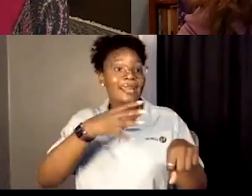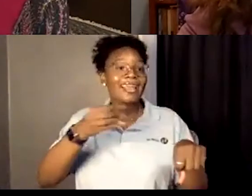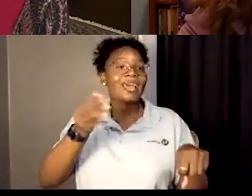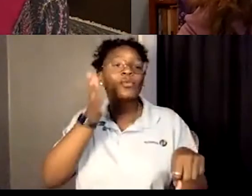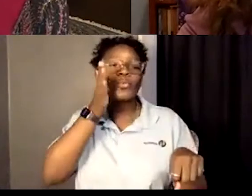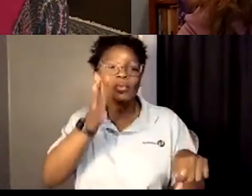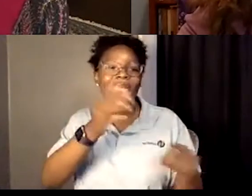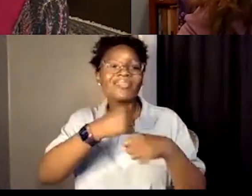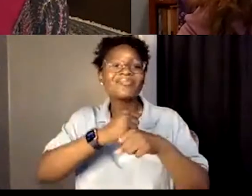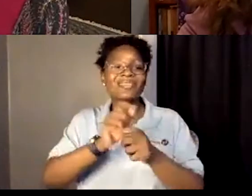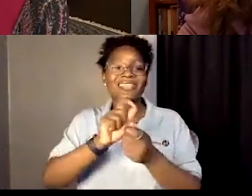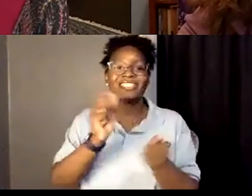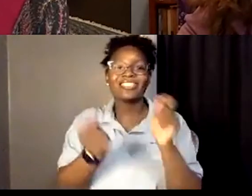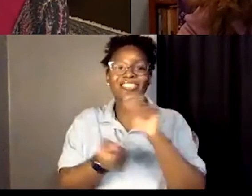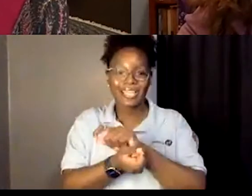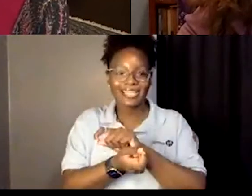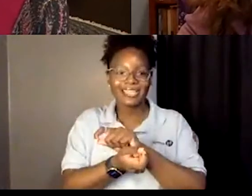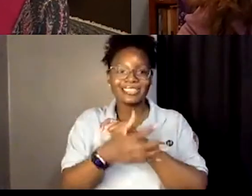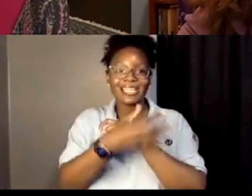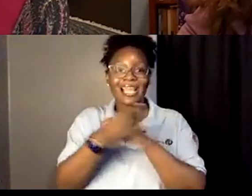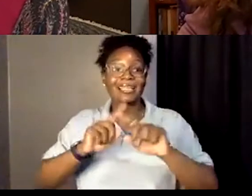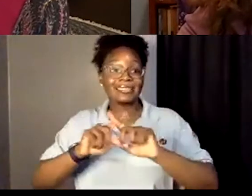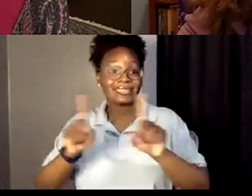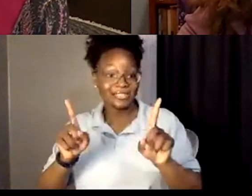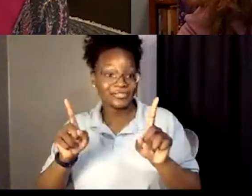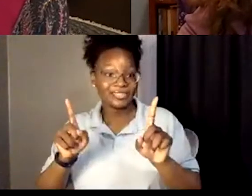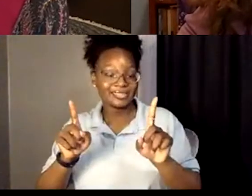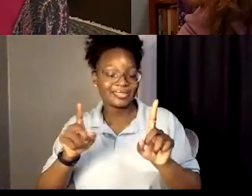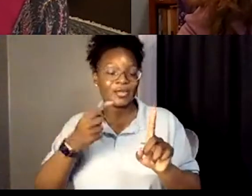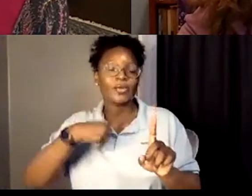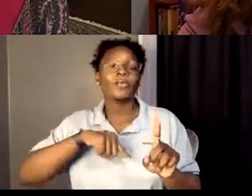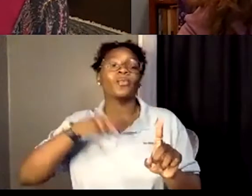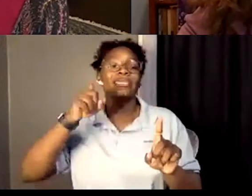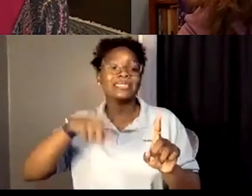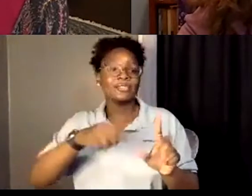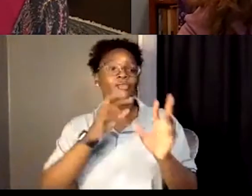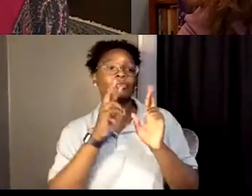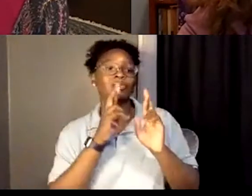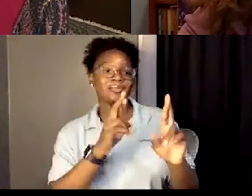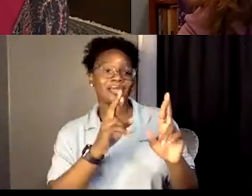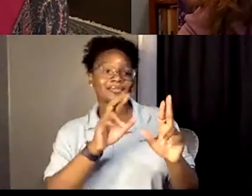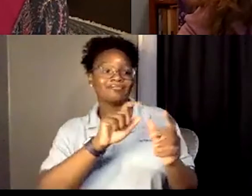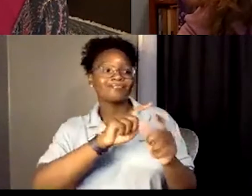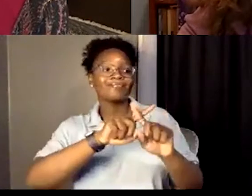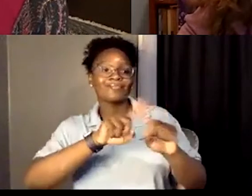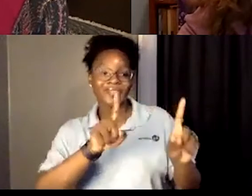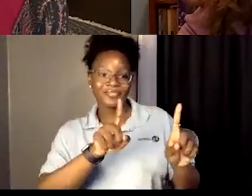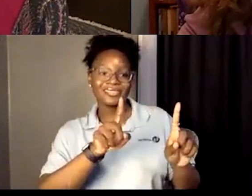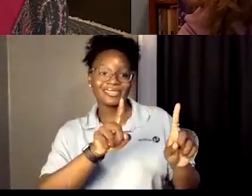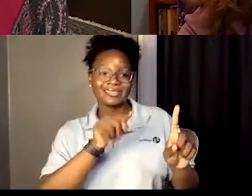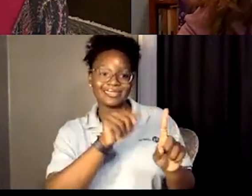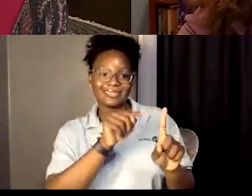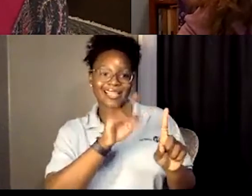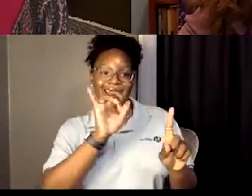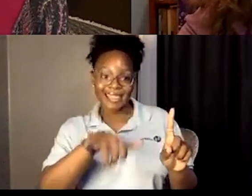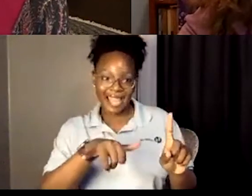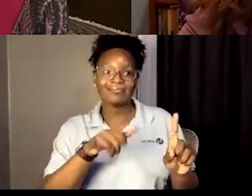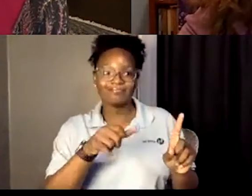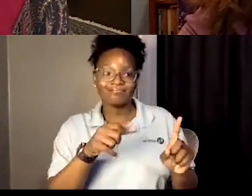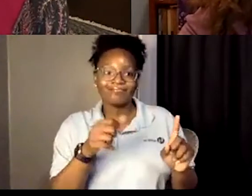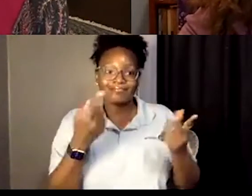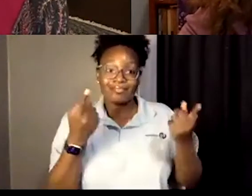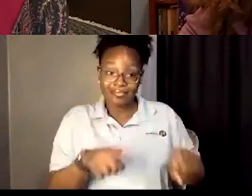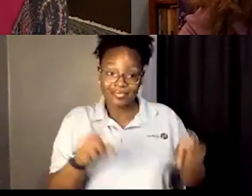make differences a reality, and a respect for differences a reality. So I am just so grateful for